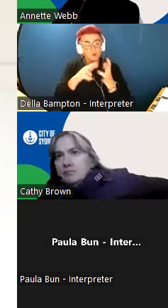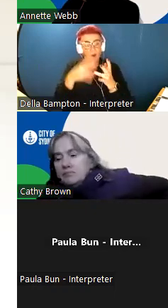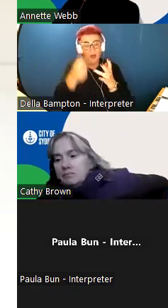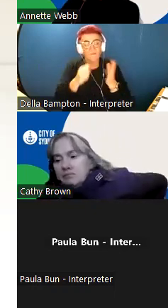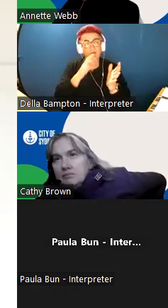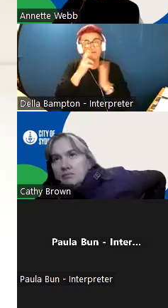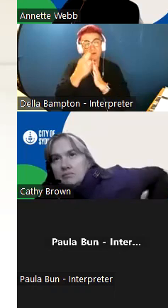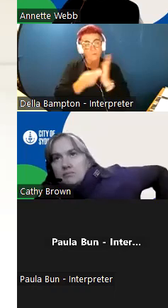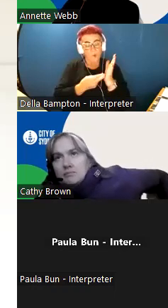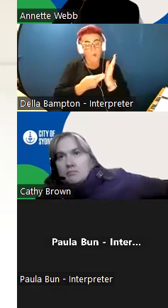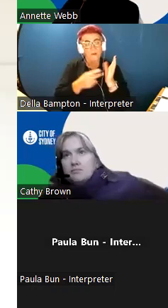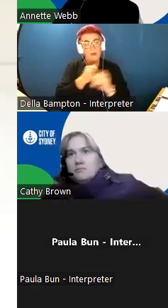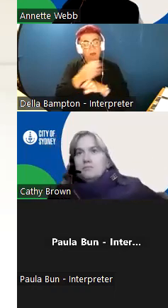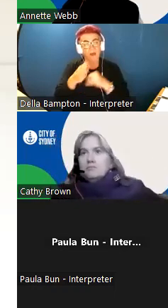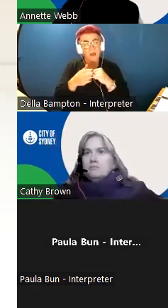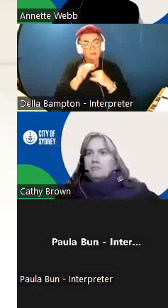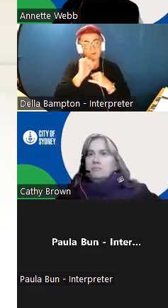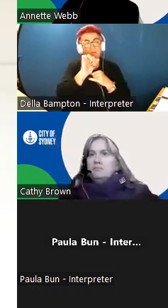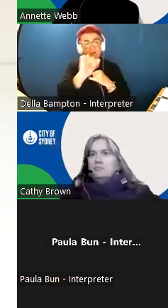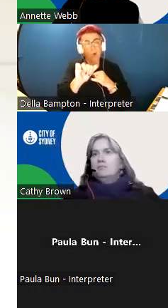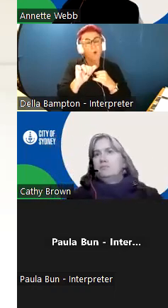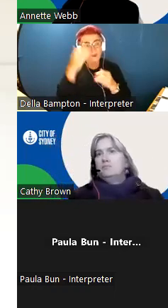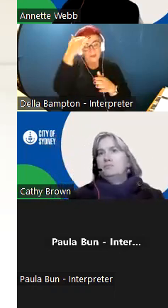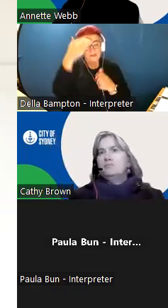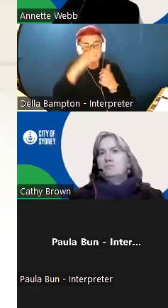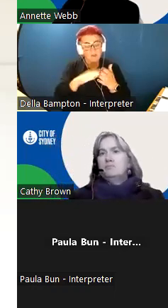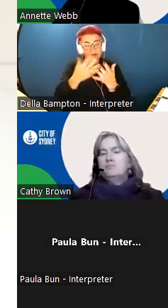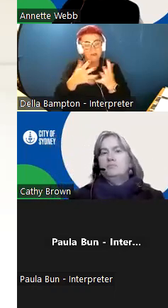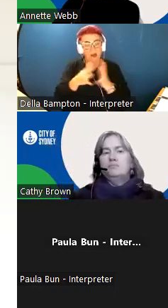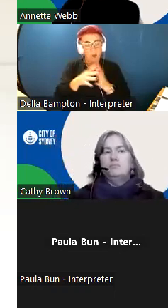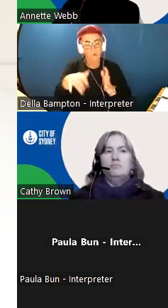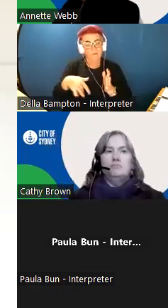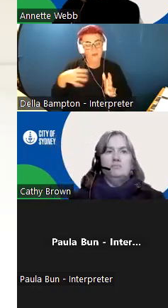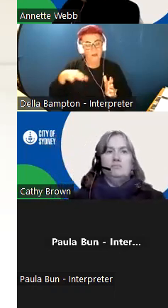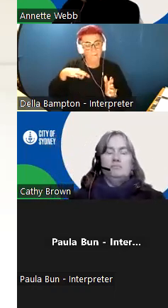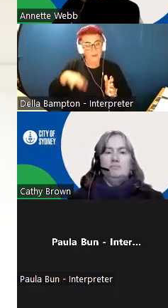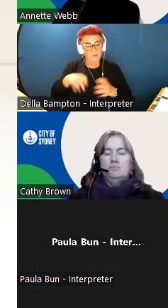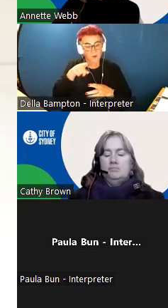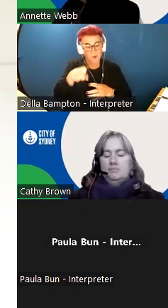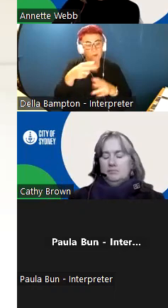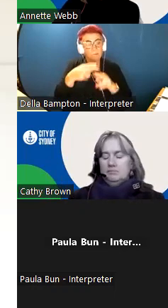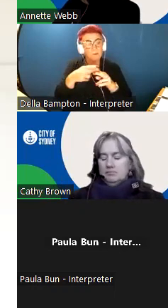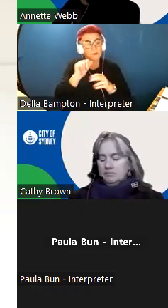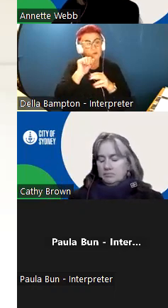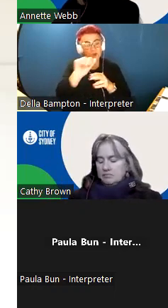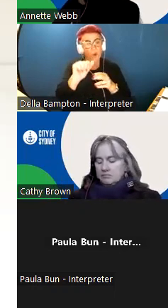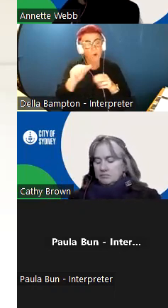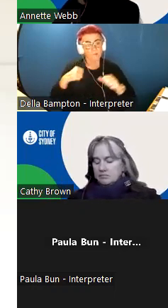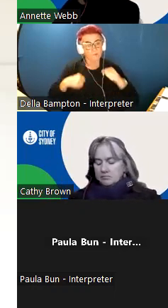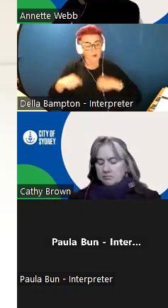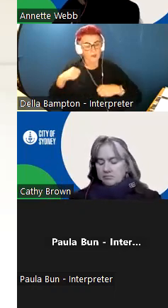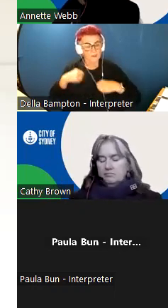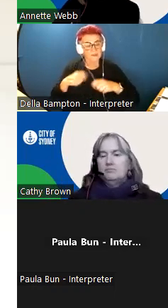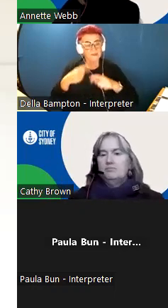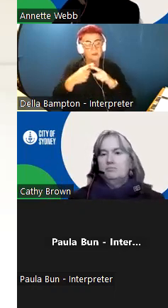your experience and how the opportunity benefited you and your practice. There'll also be network and training or professional